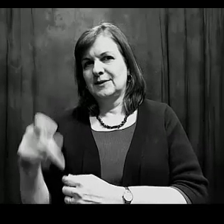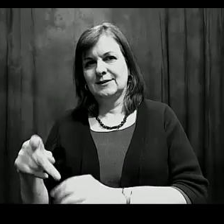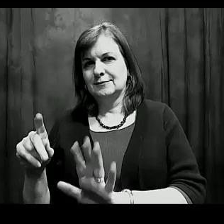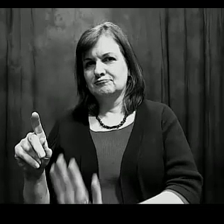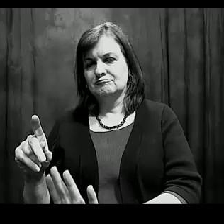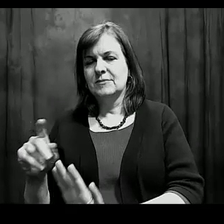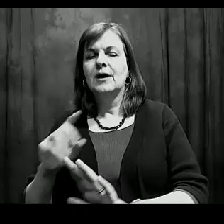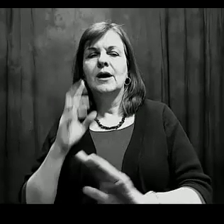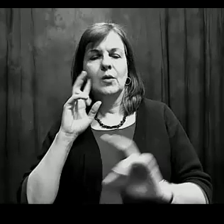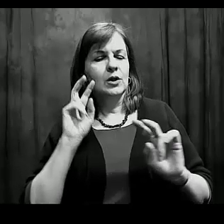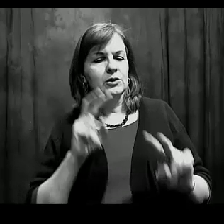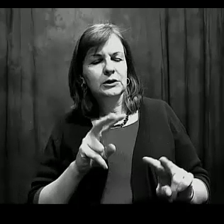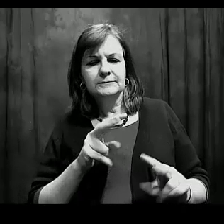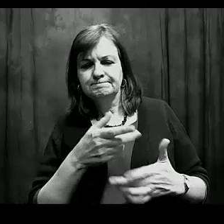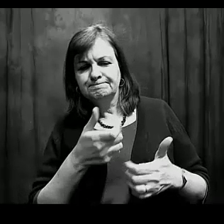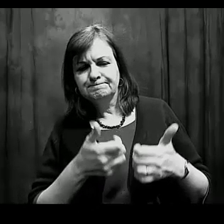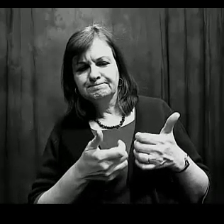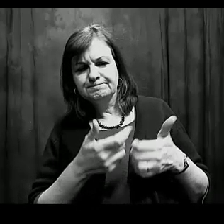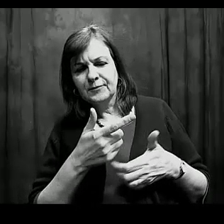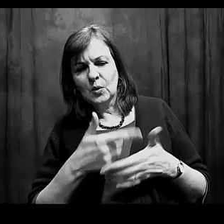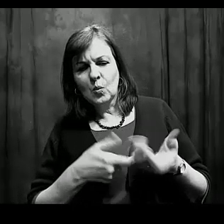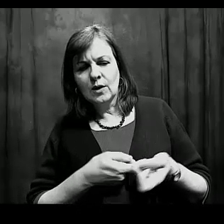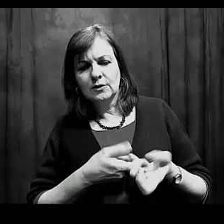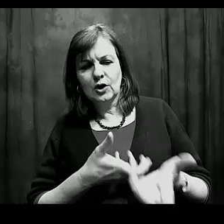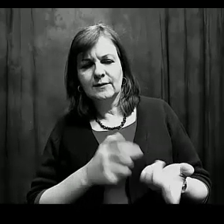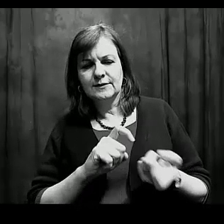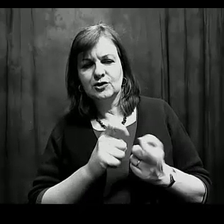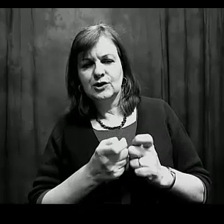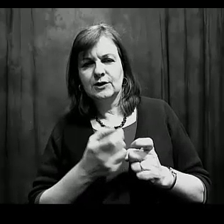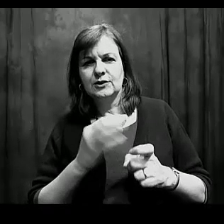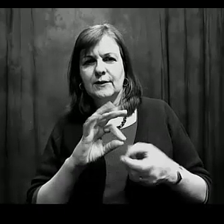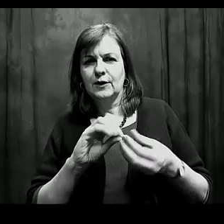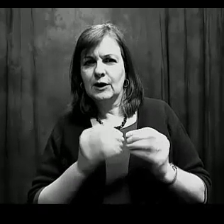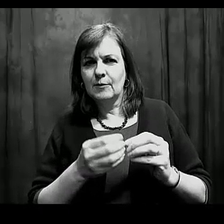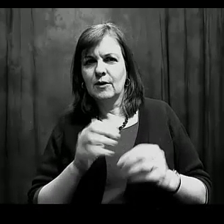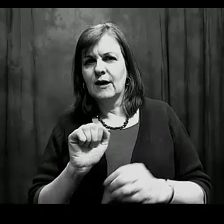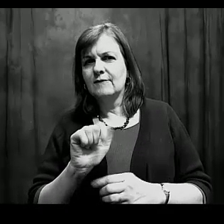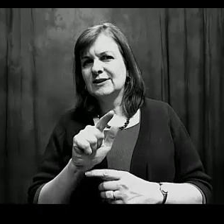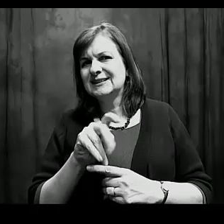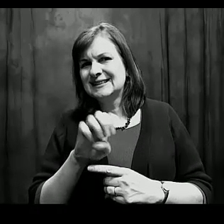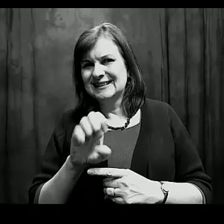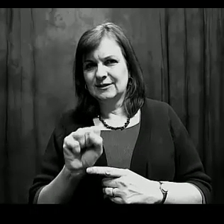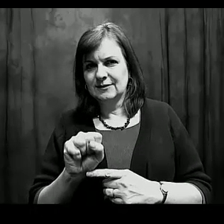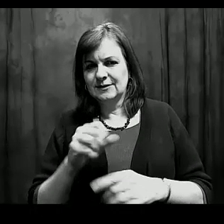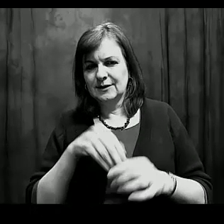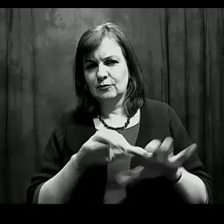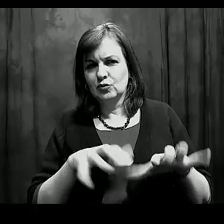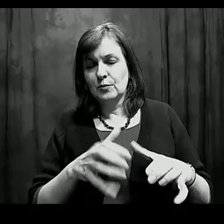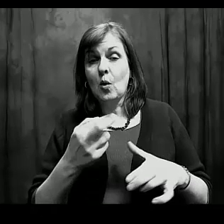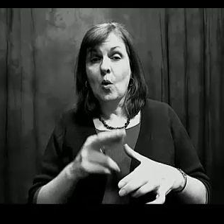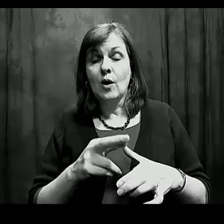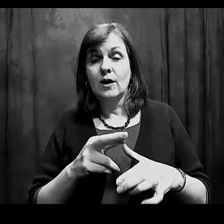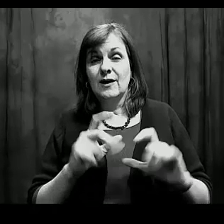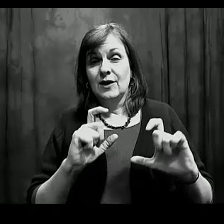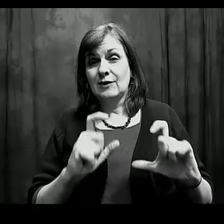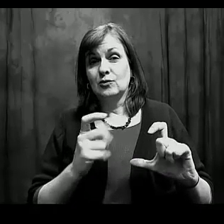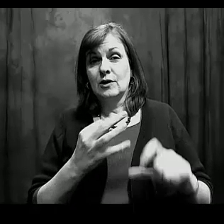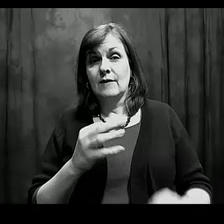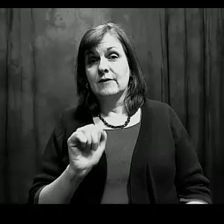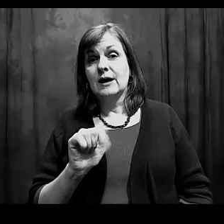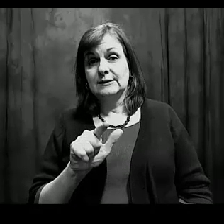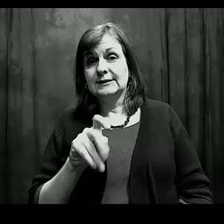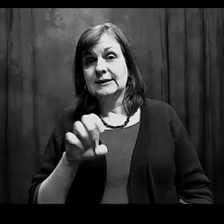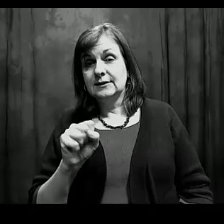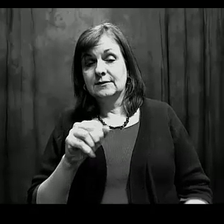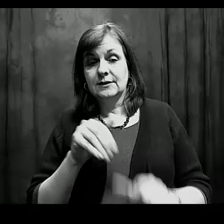yet. I want to look at what changes allele frequencies or allele concentrations, if you want,